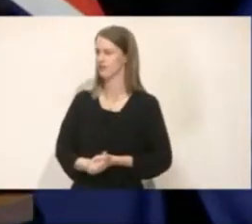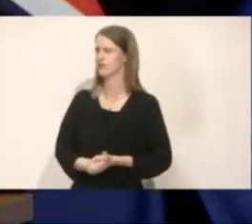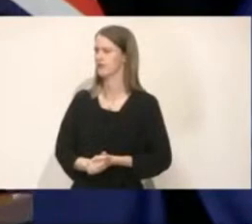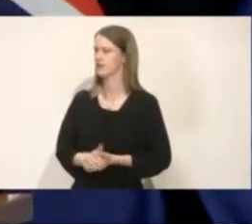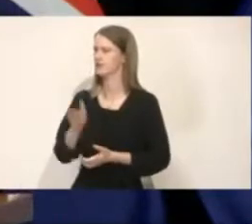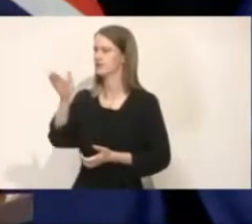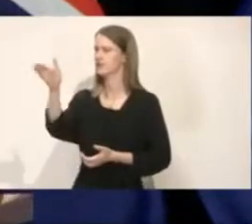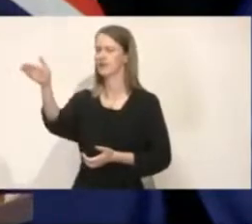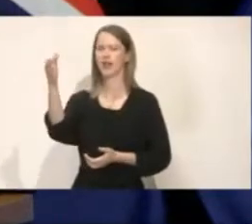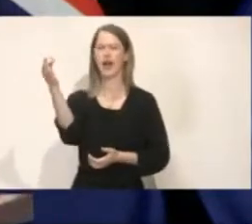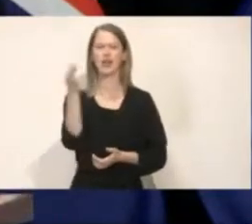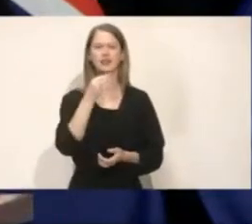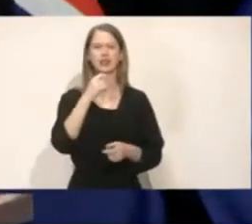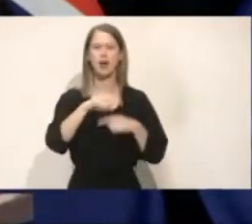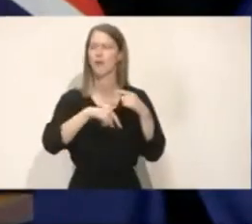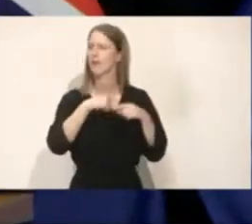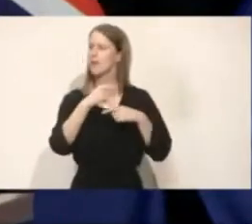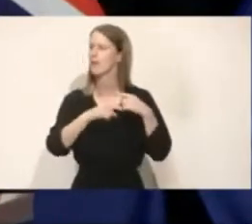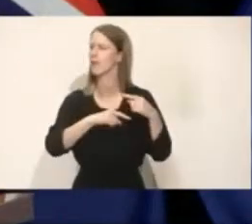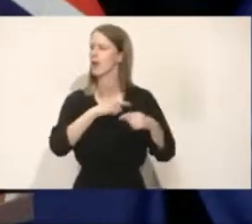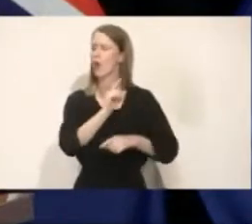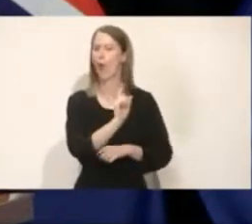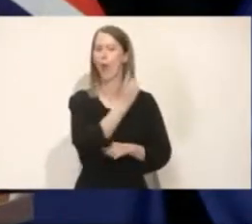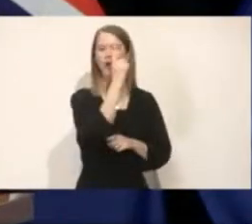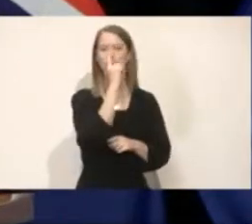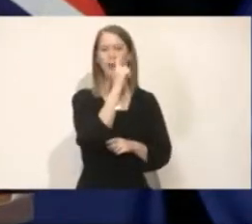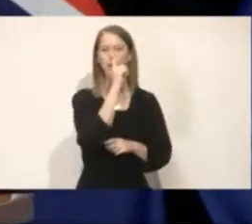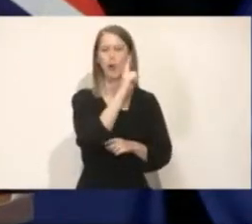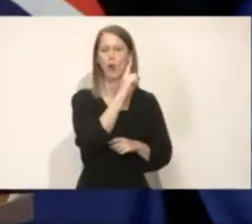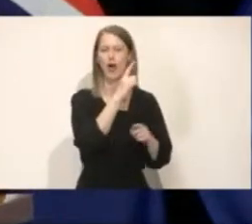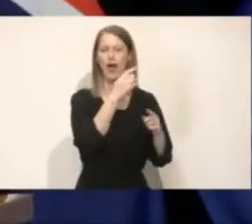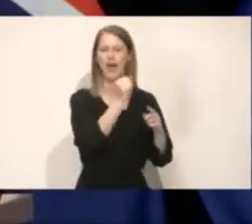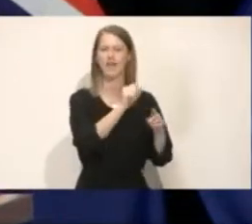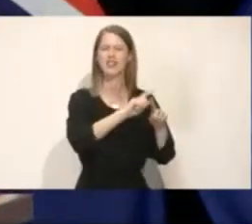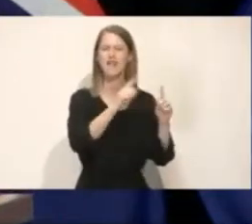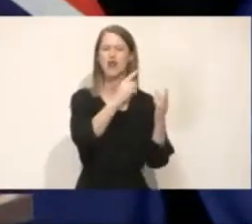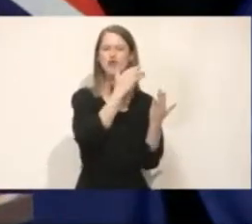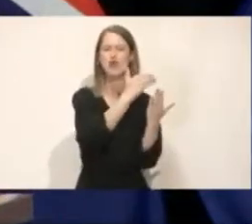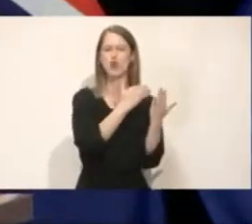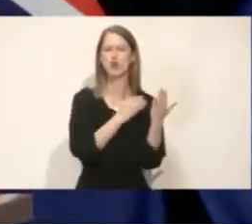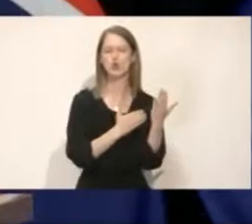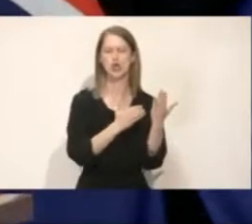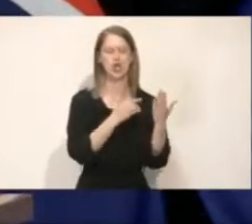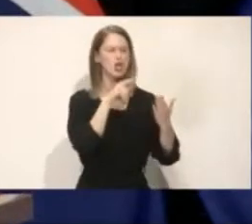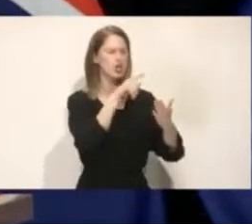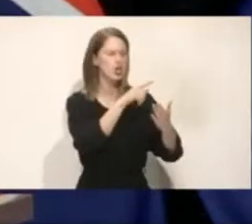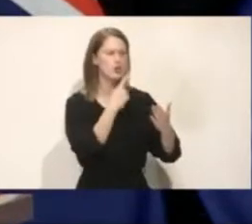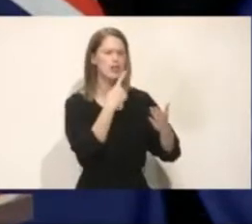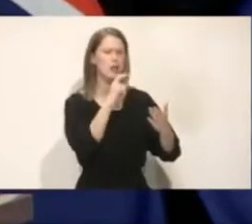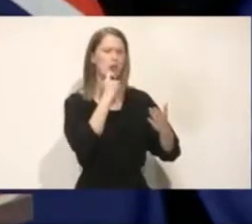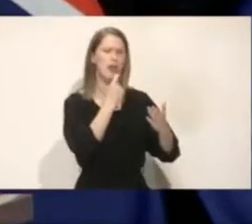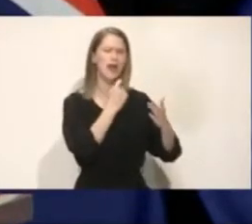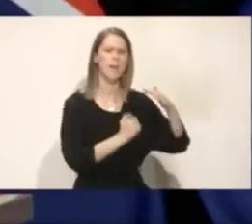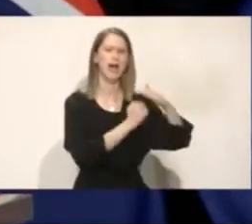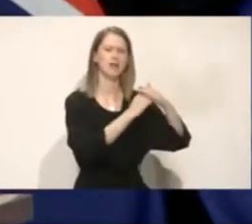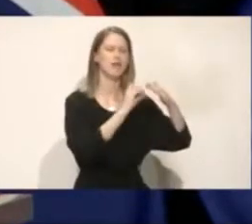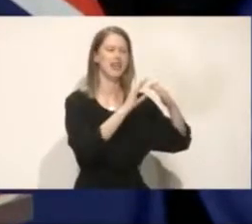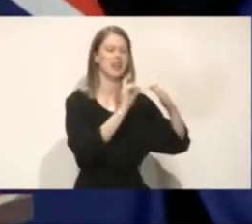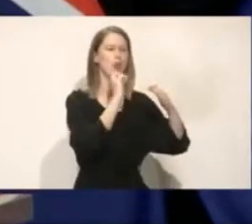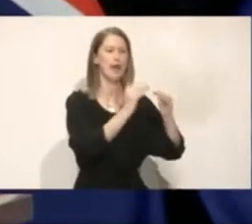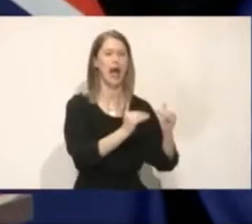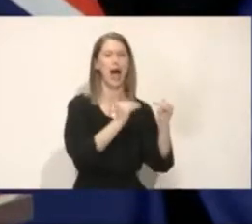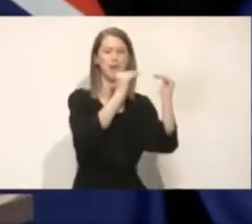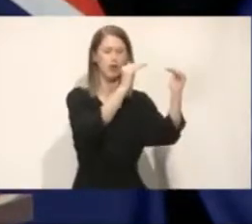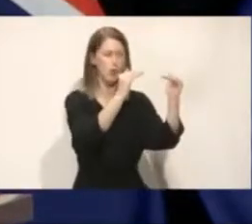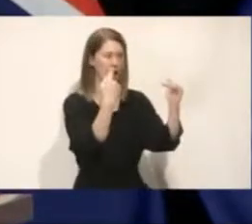Prime Minister, with the restrictions for Auckland, you said you were going to do a staggered approach, if you like, about 10 people to 100. Did